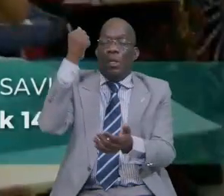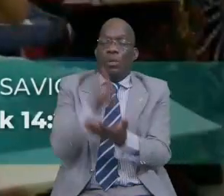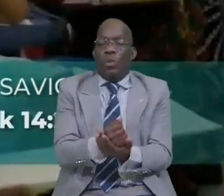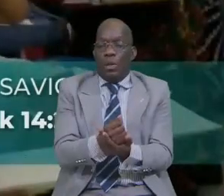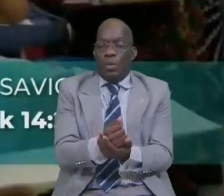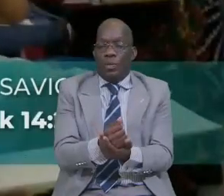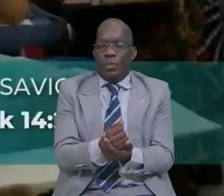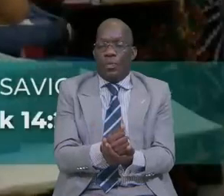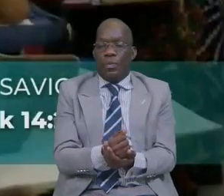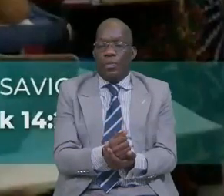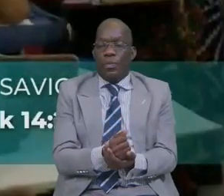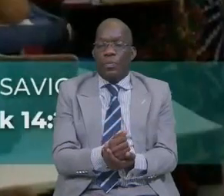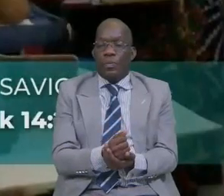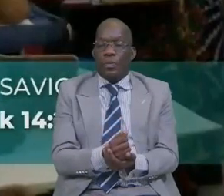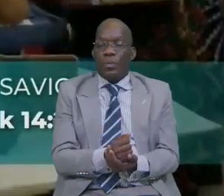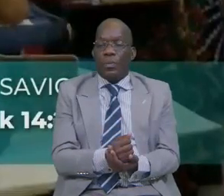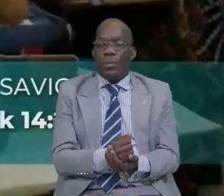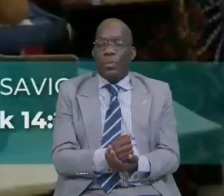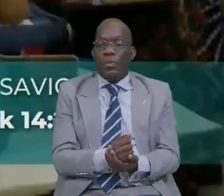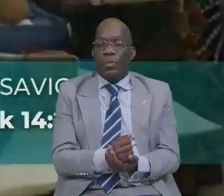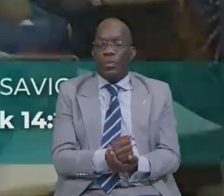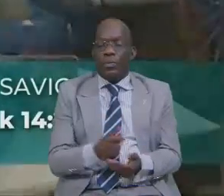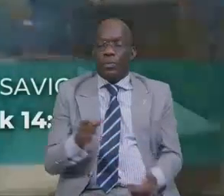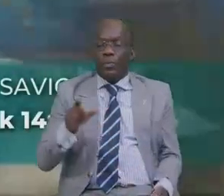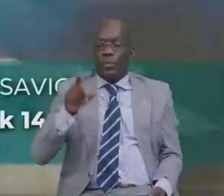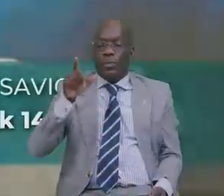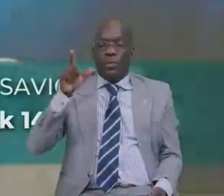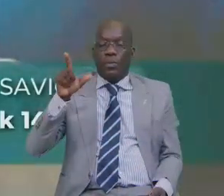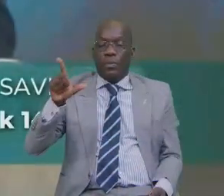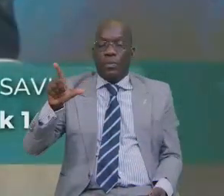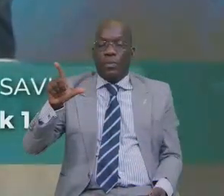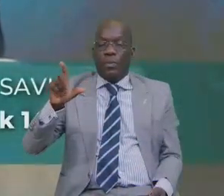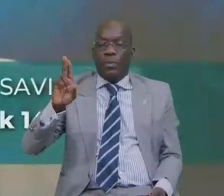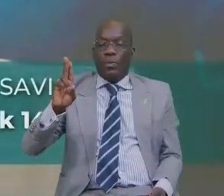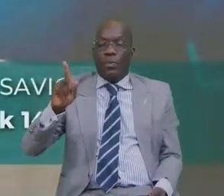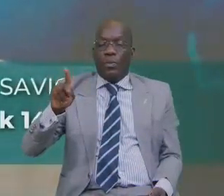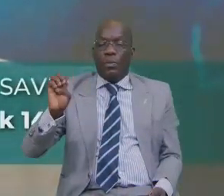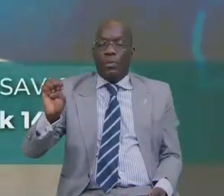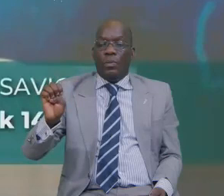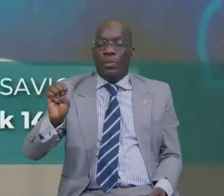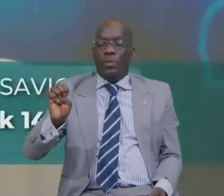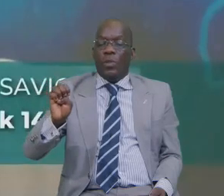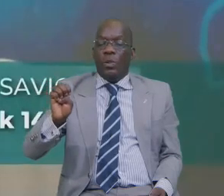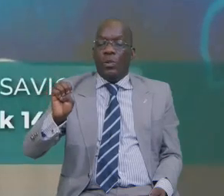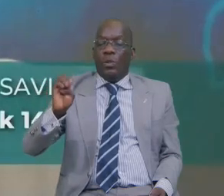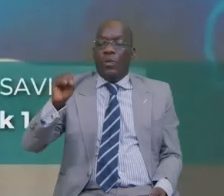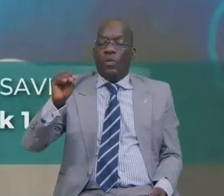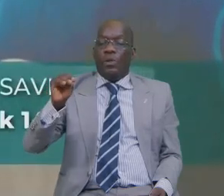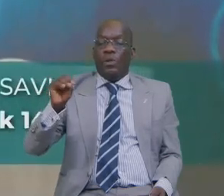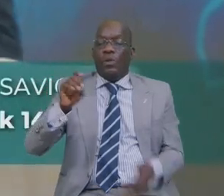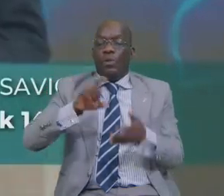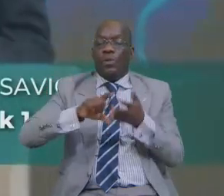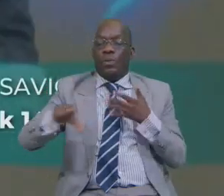amen. We're coming to Luke chapter 14, verse 23. Luke chapter 14,